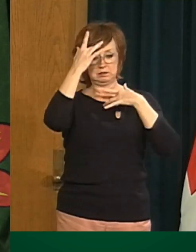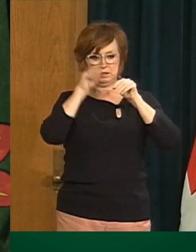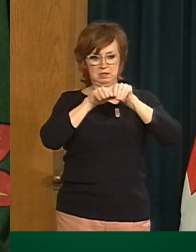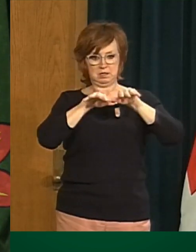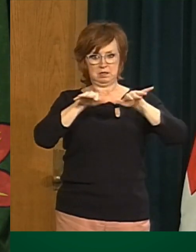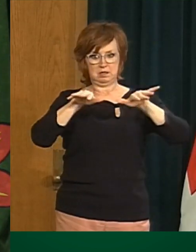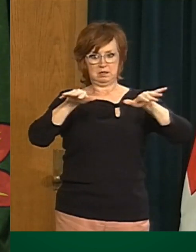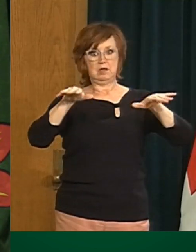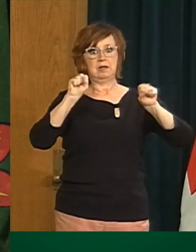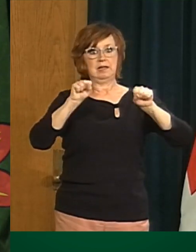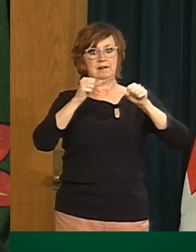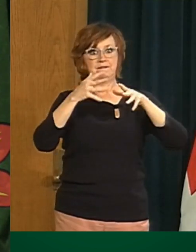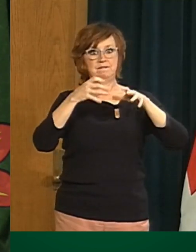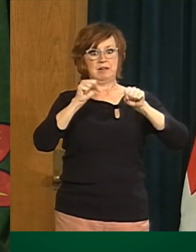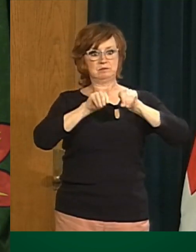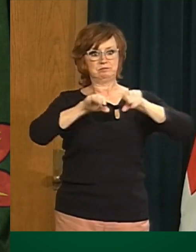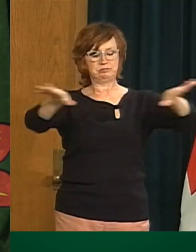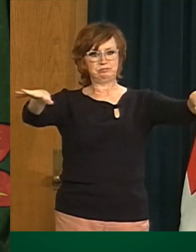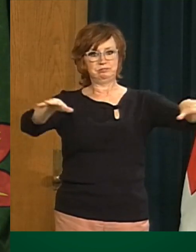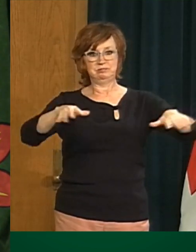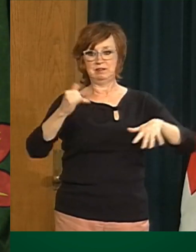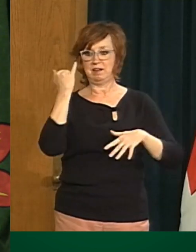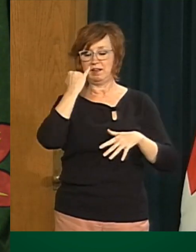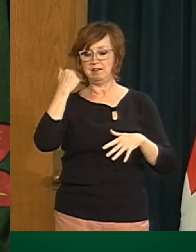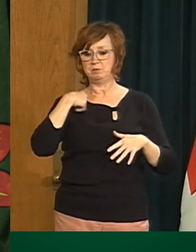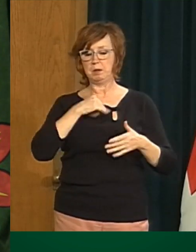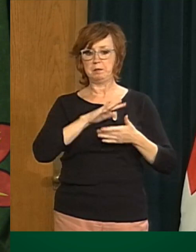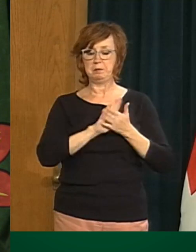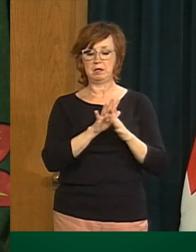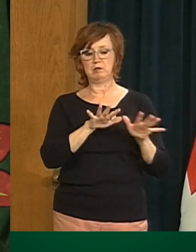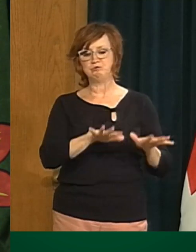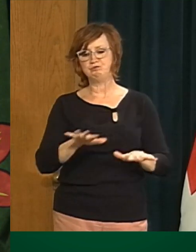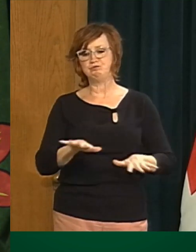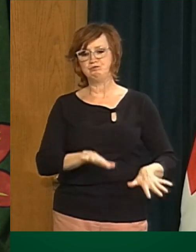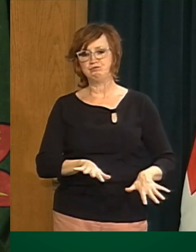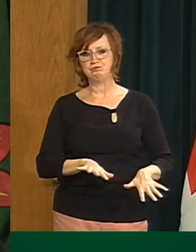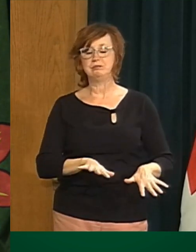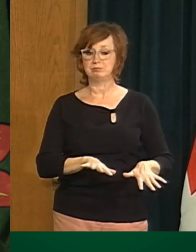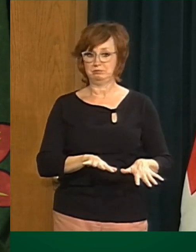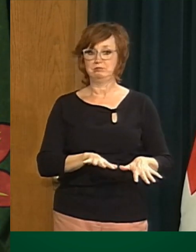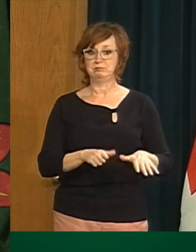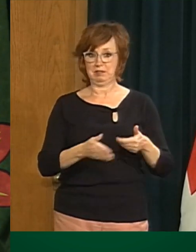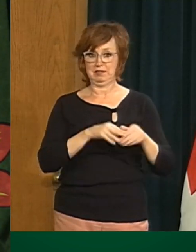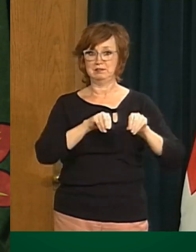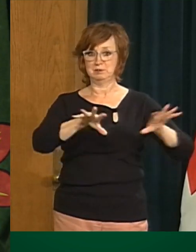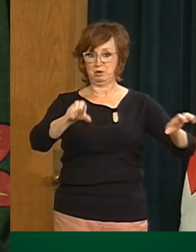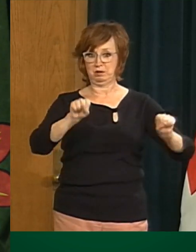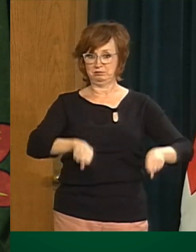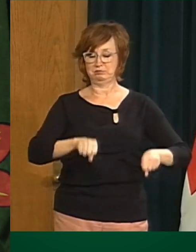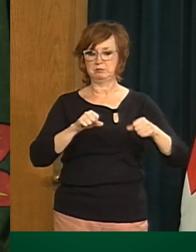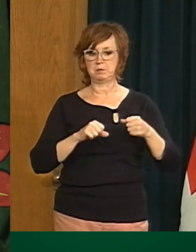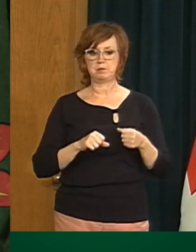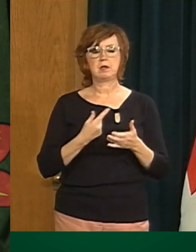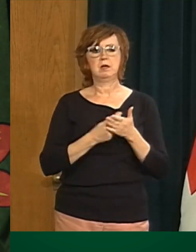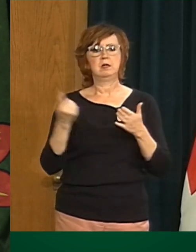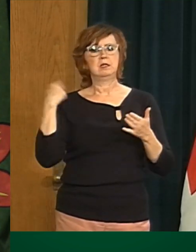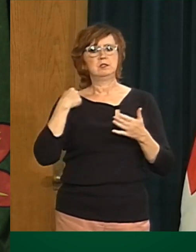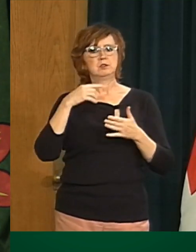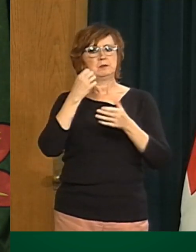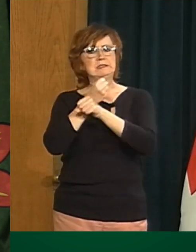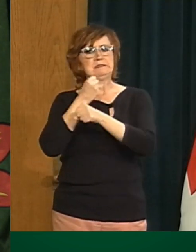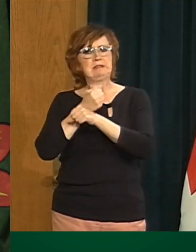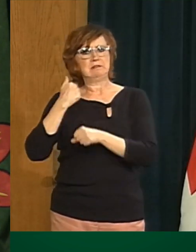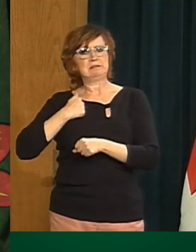even for a moment. Last week, Statistics Canada released an interesting study about layoffs during the course of